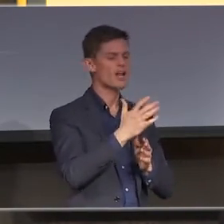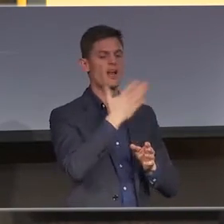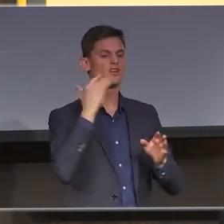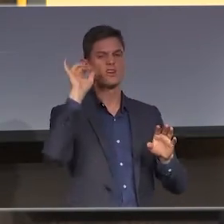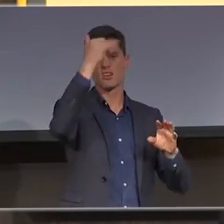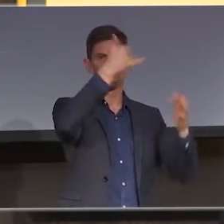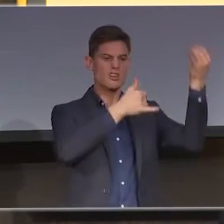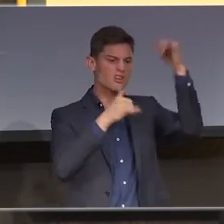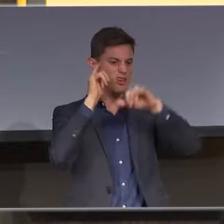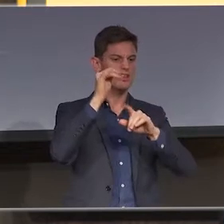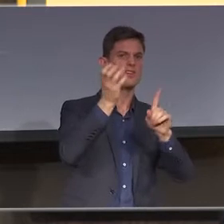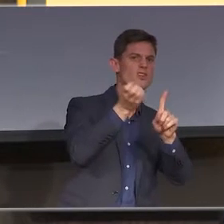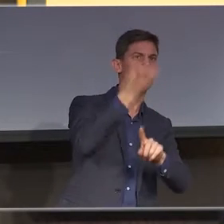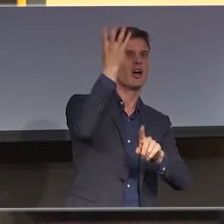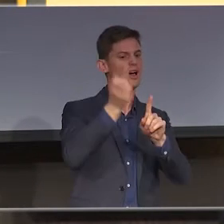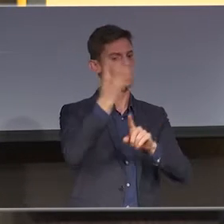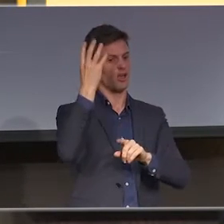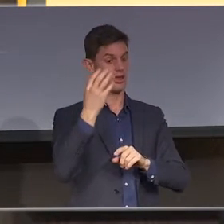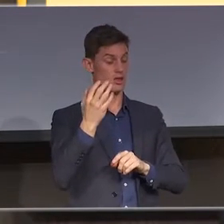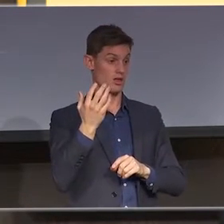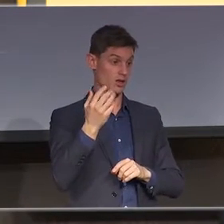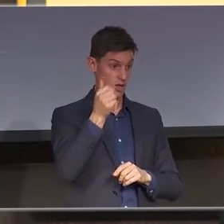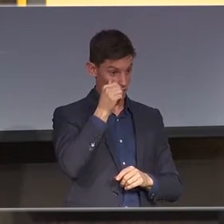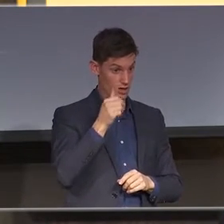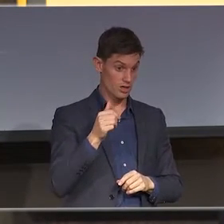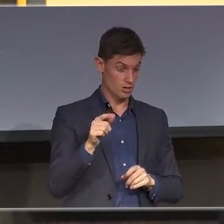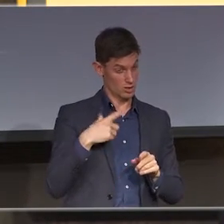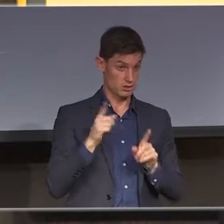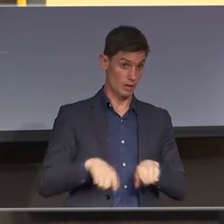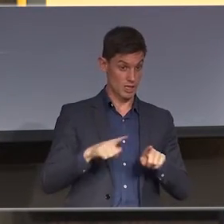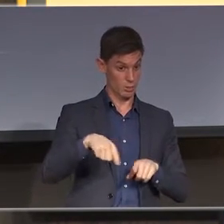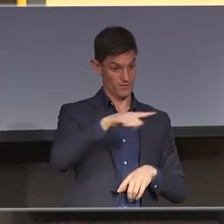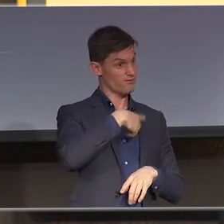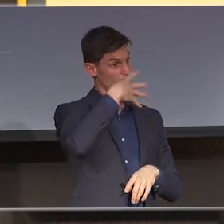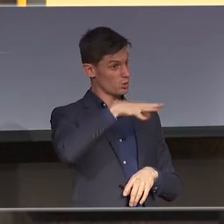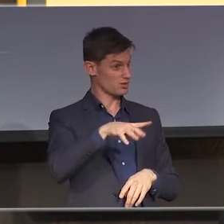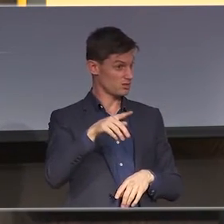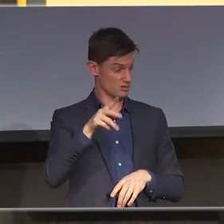show and fireworks and so forth, because at the age of 40, none of us have seen fireworks before. But anyway,